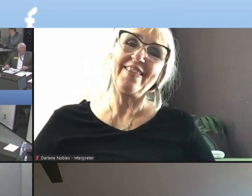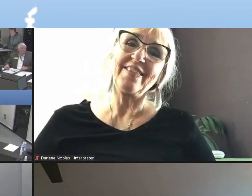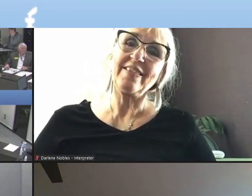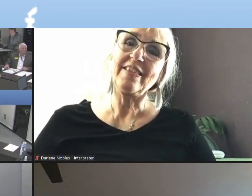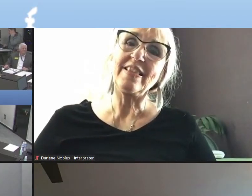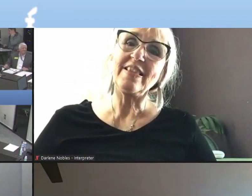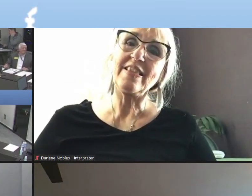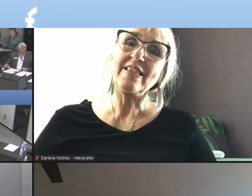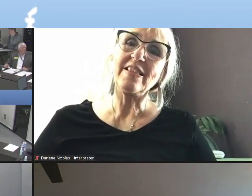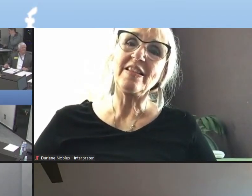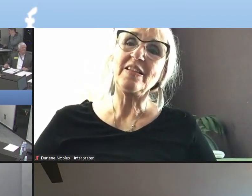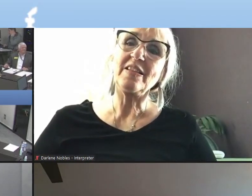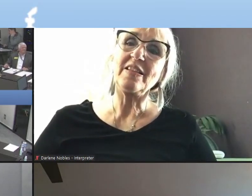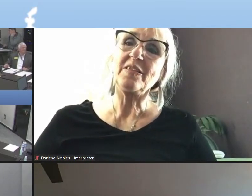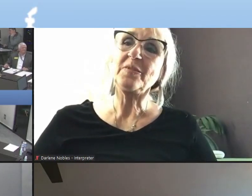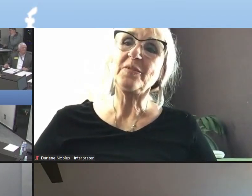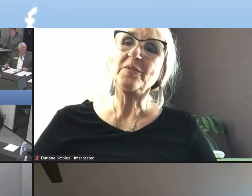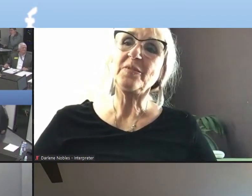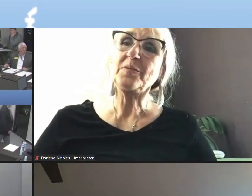Thank you.